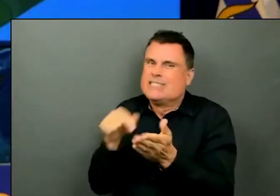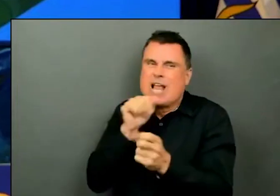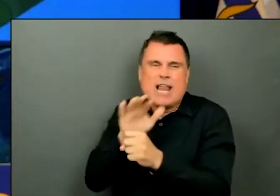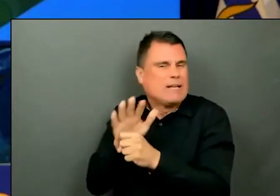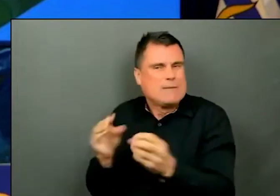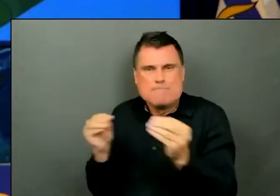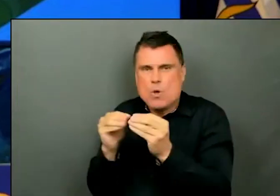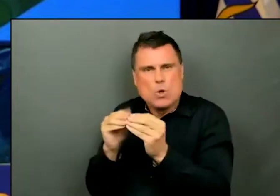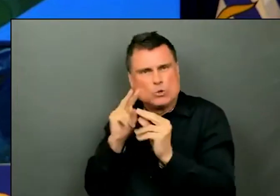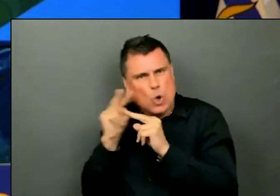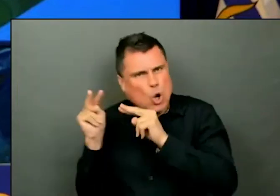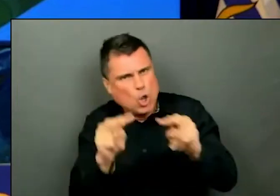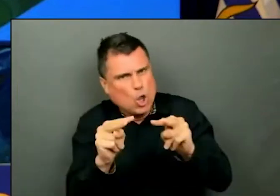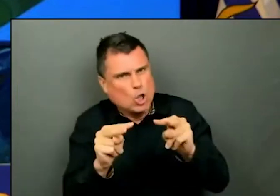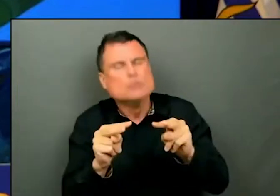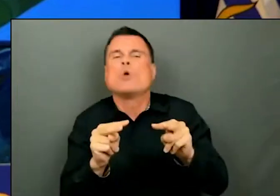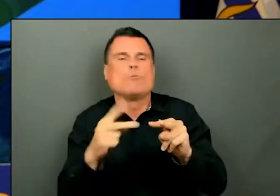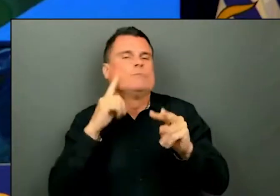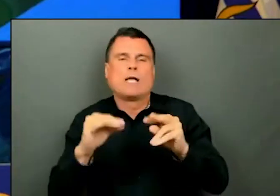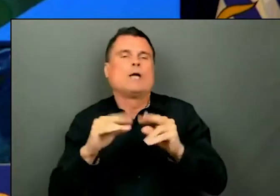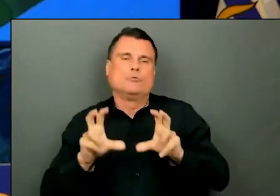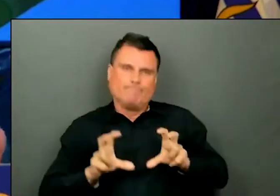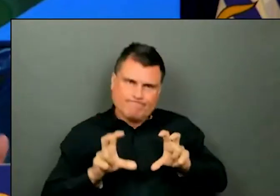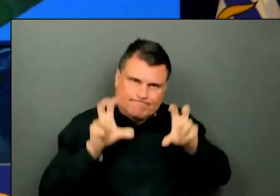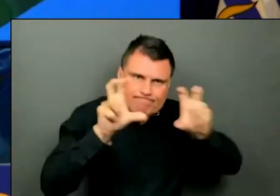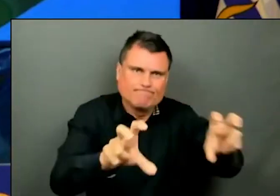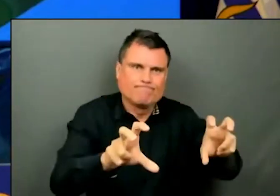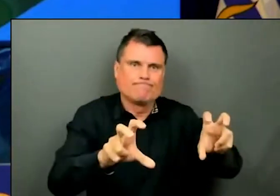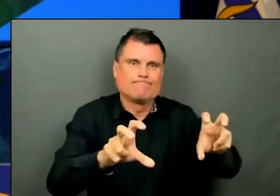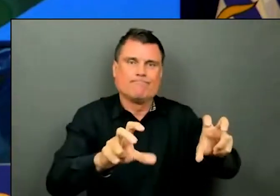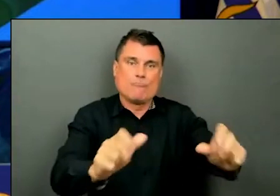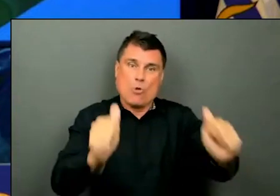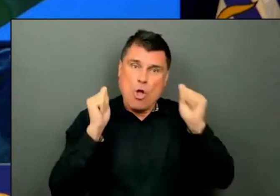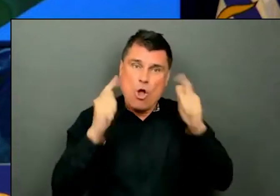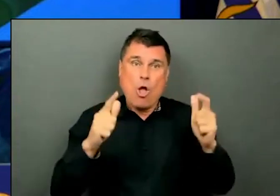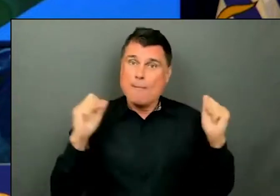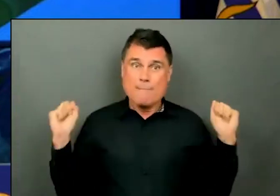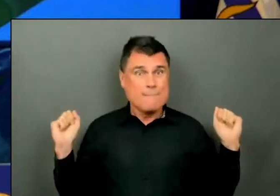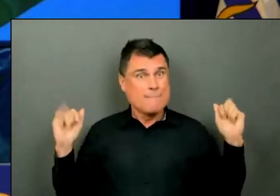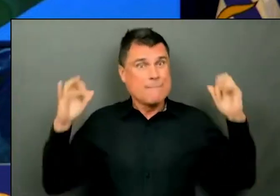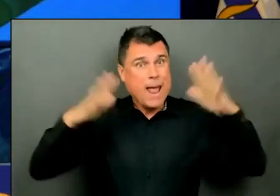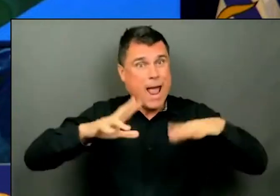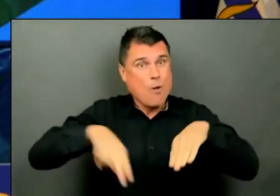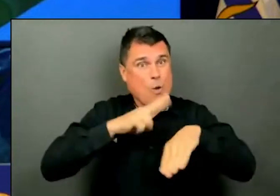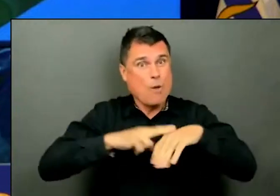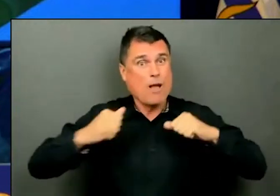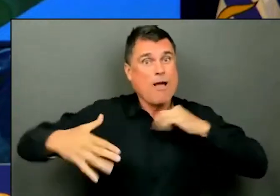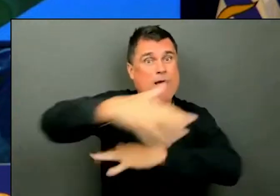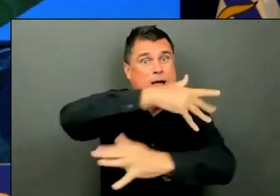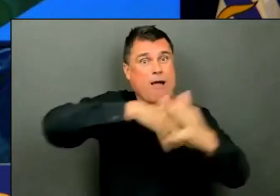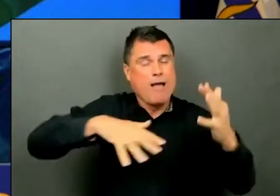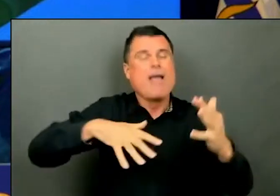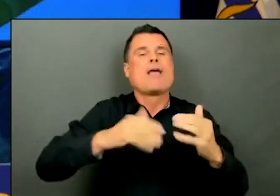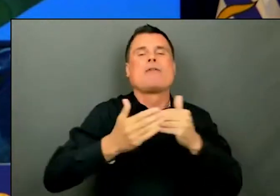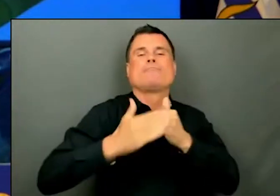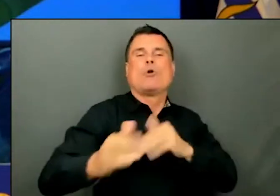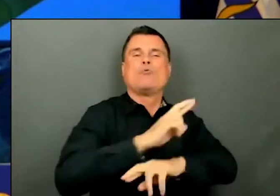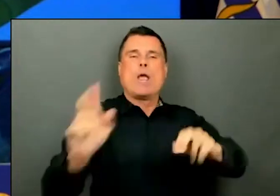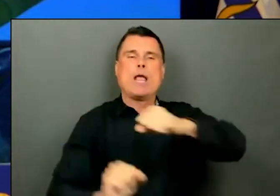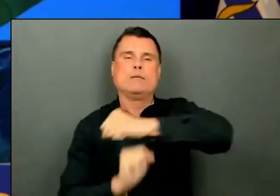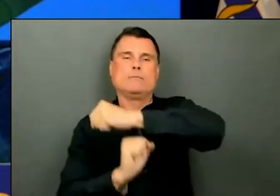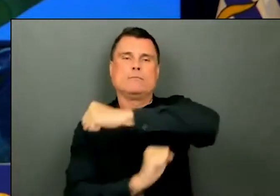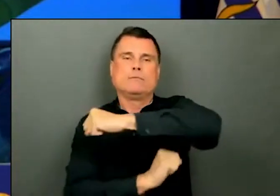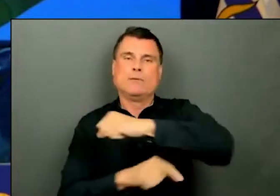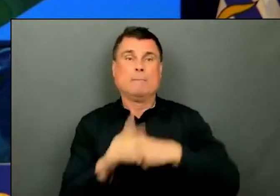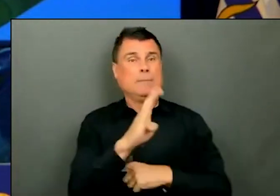industry. We all want to enjoy the iconic attractions that make British Columbia so special. And I'm going to ask Minister Melanie Mark now to share